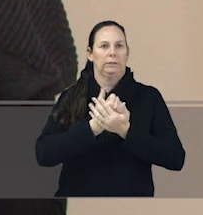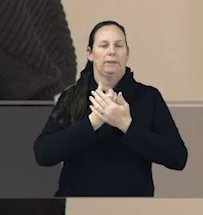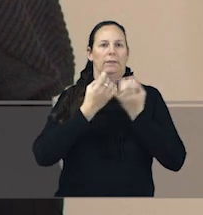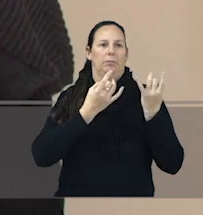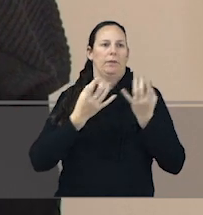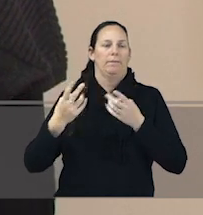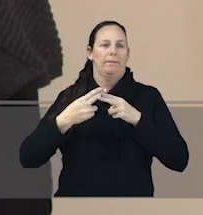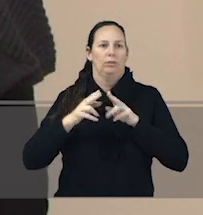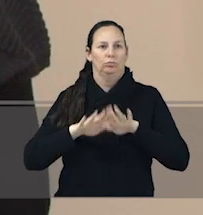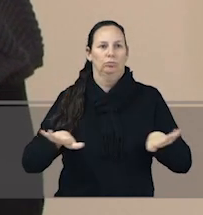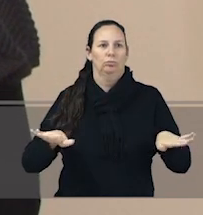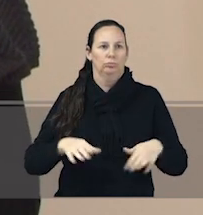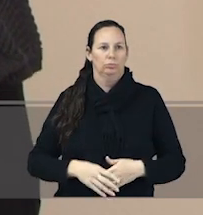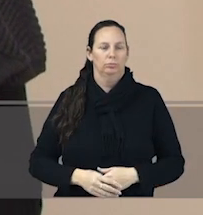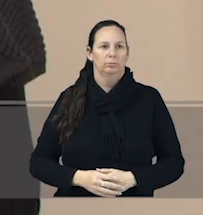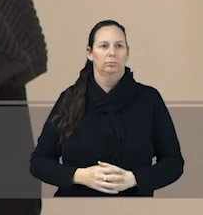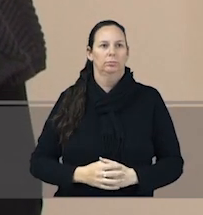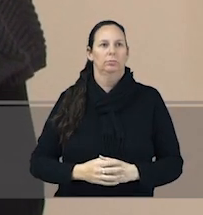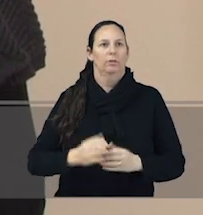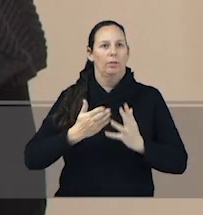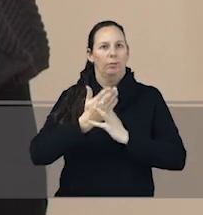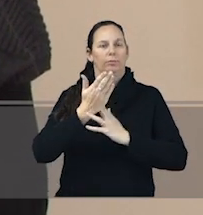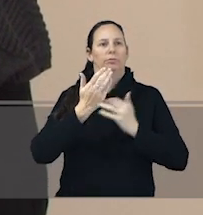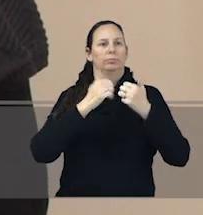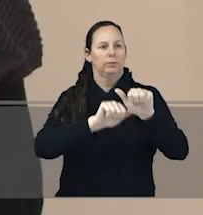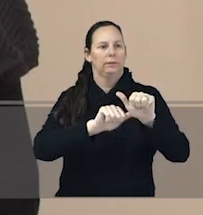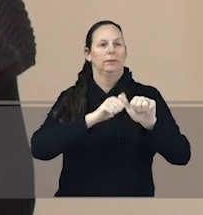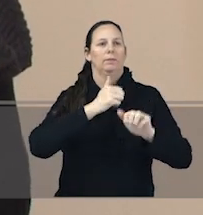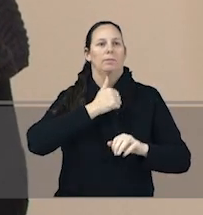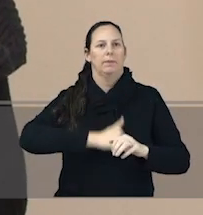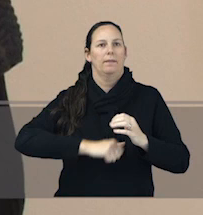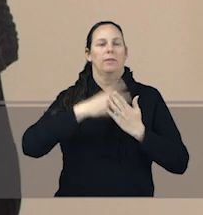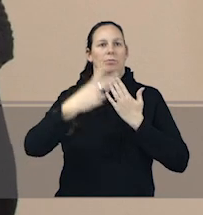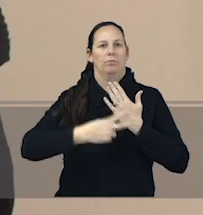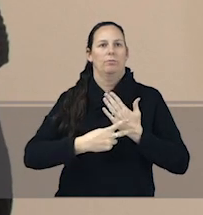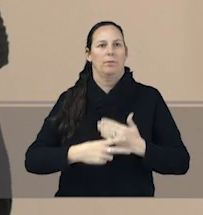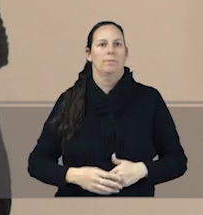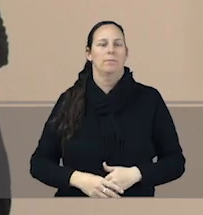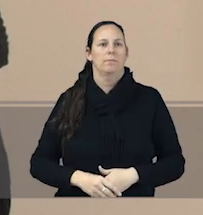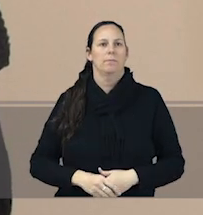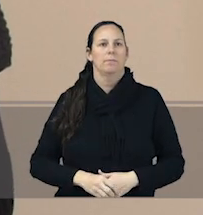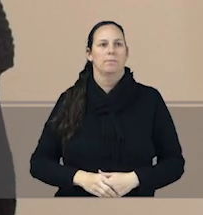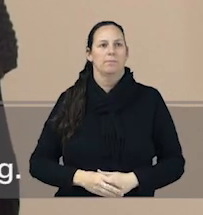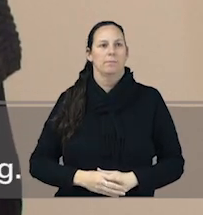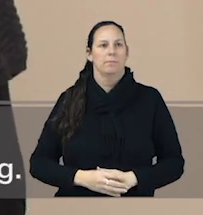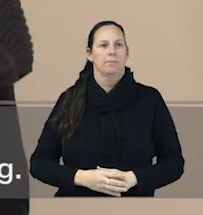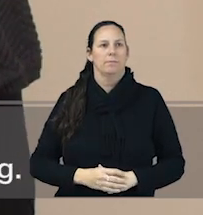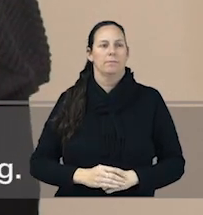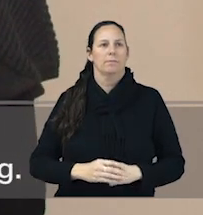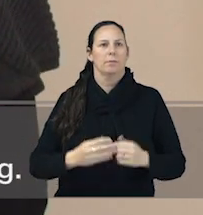safety of children that's impossible but to increase it and to heighten it we can do this through the Protective Behaviors program.